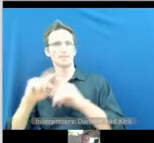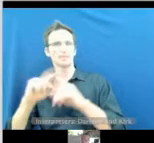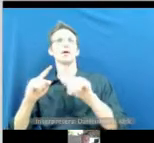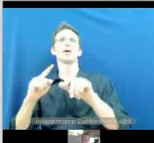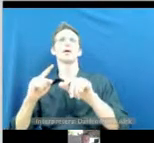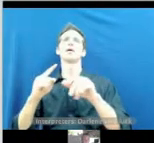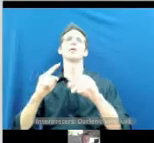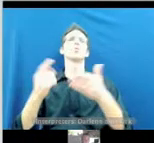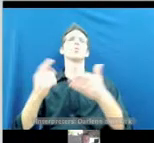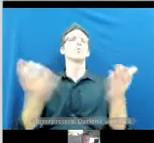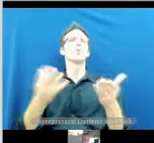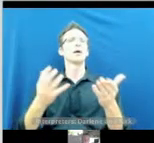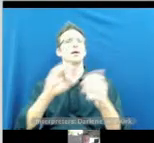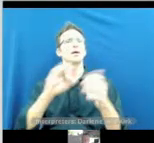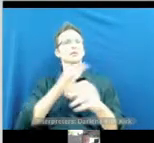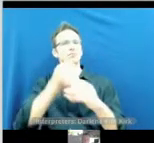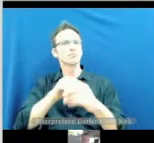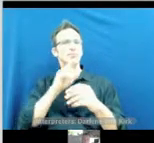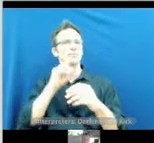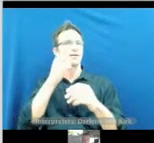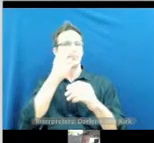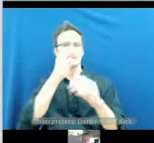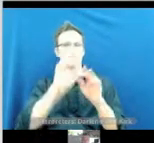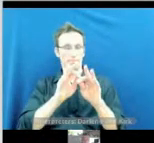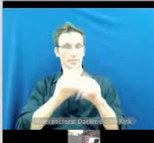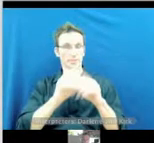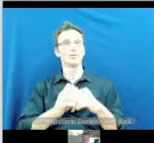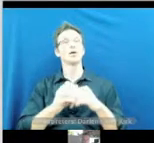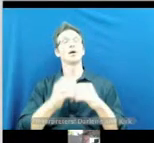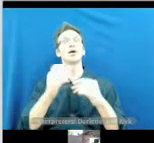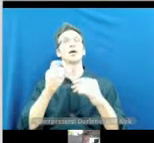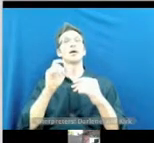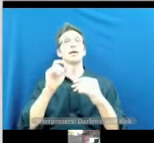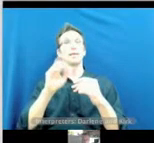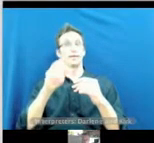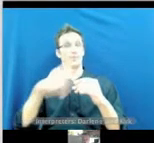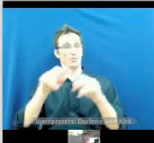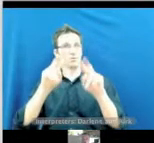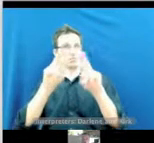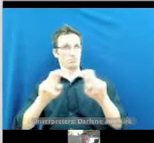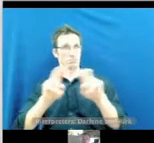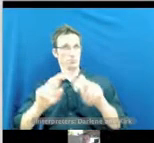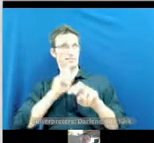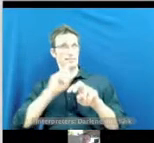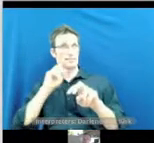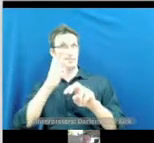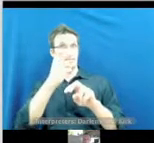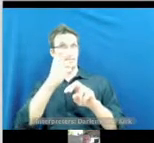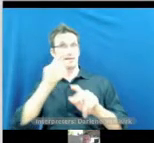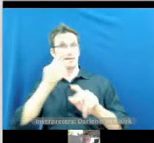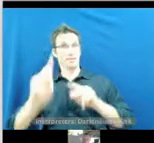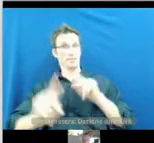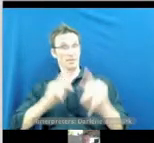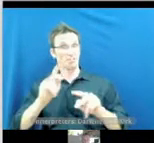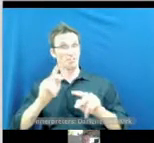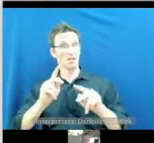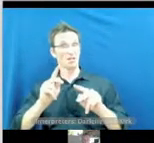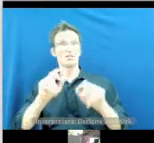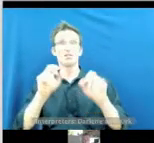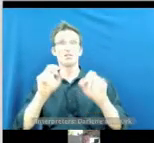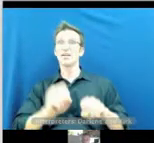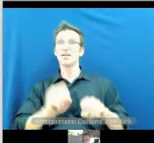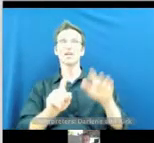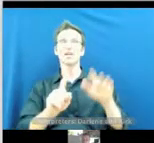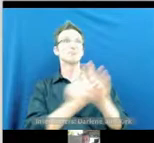and think about it, deaf-blind people, these are individuals, go to every sort of setting